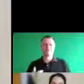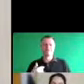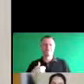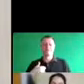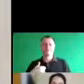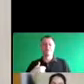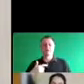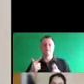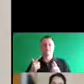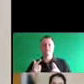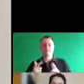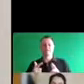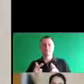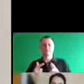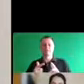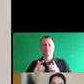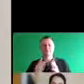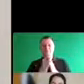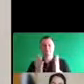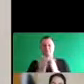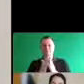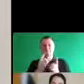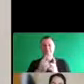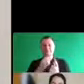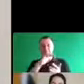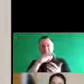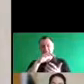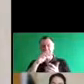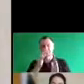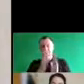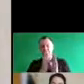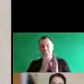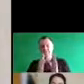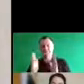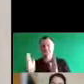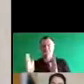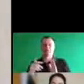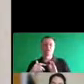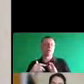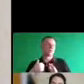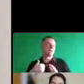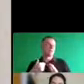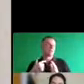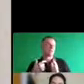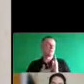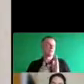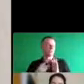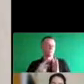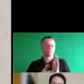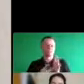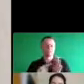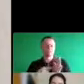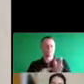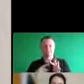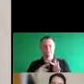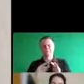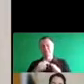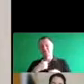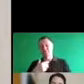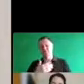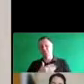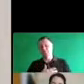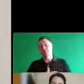I've collected, it was a case of just recreating them. But I think over the course